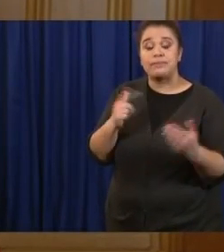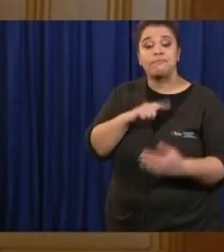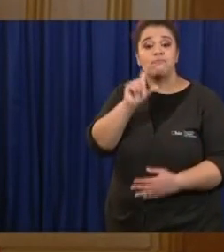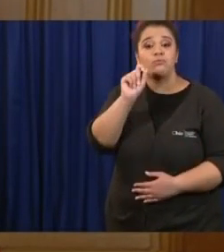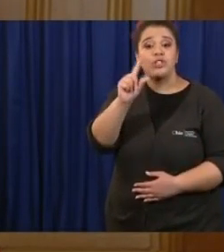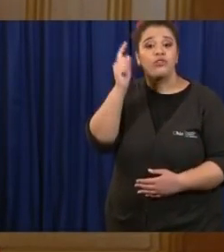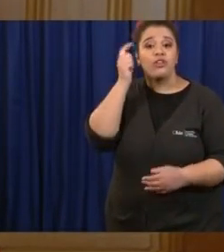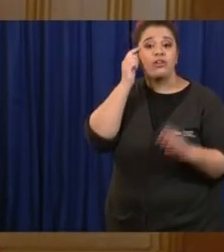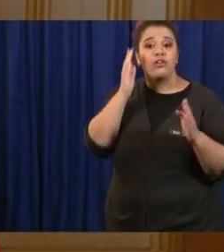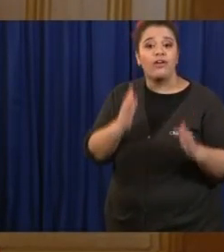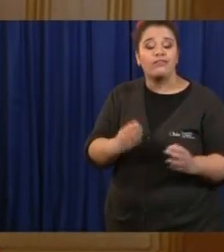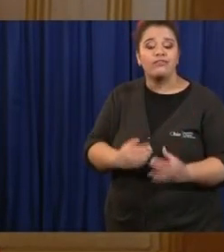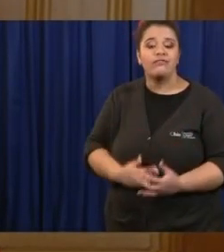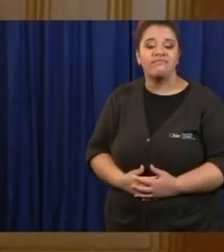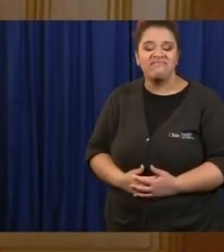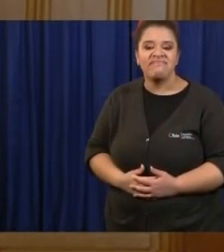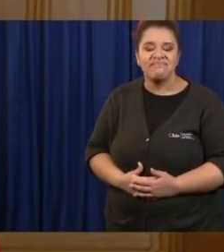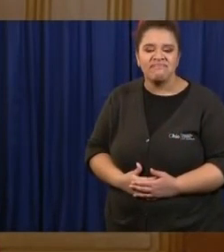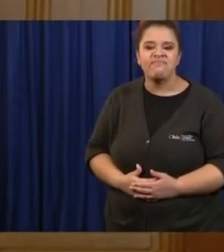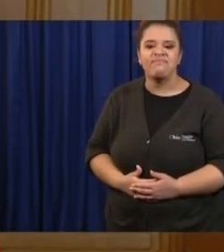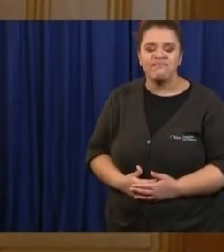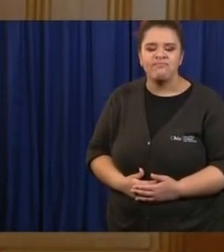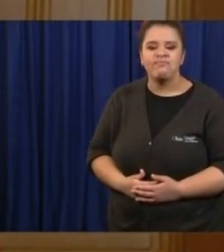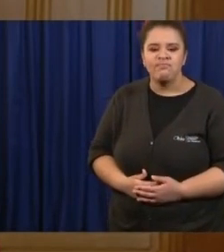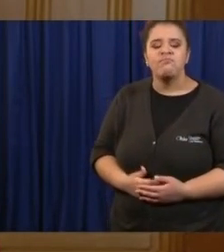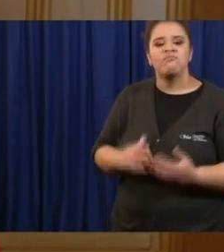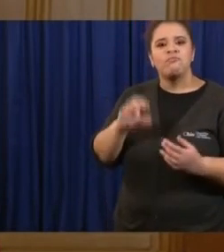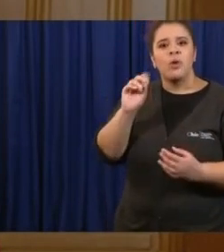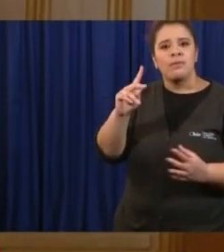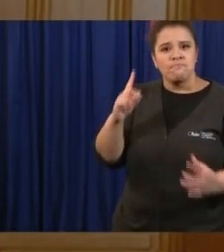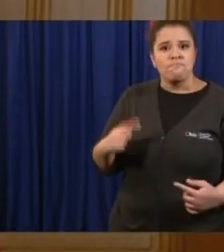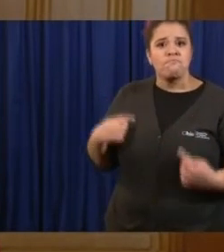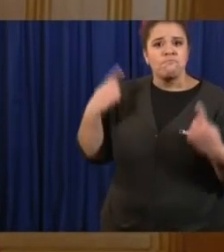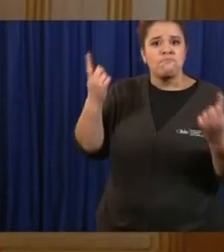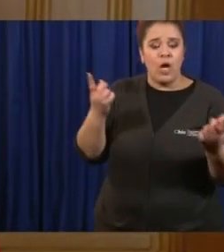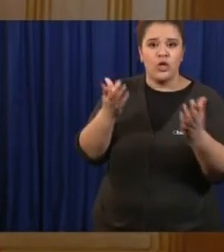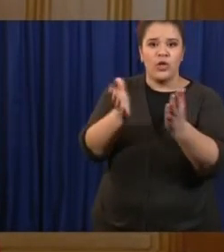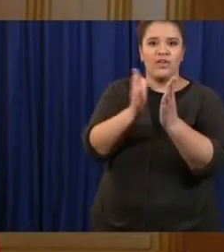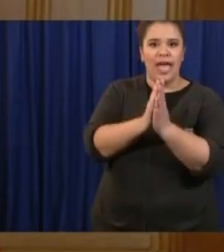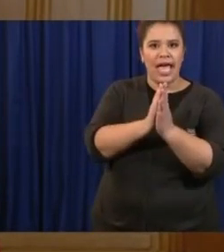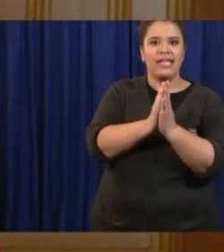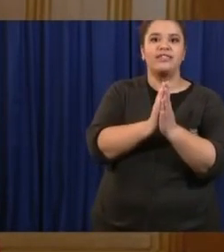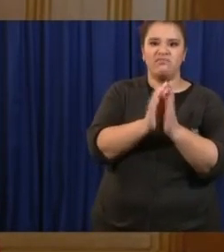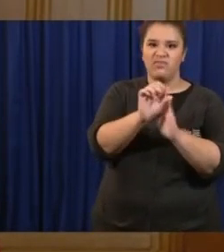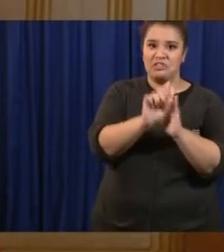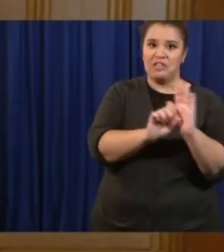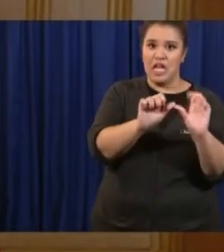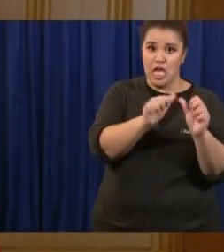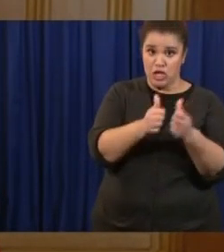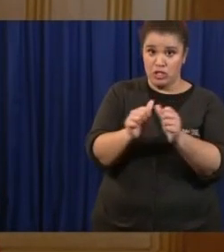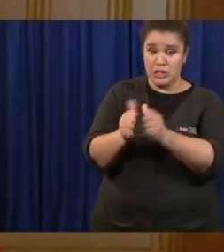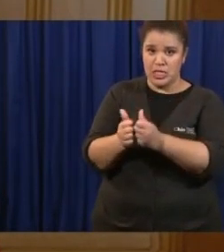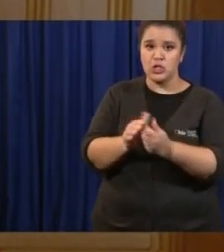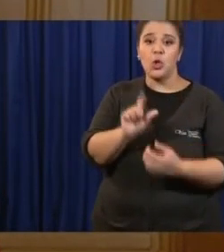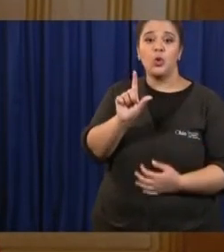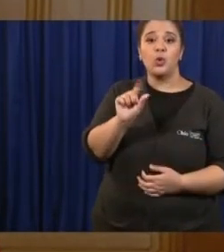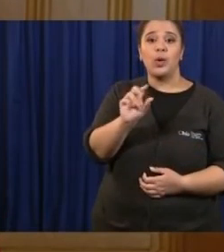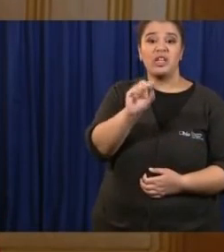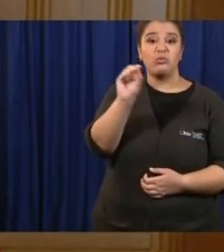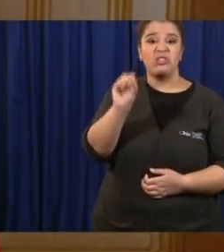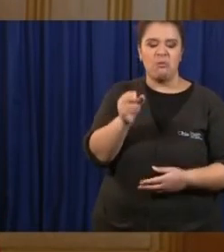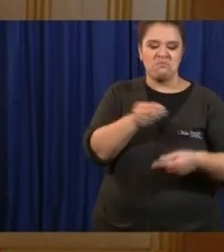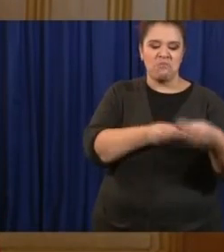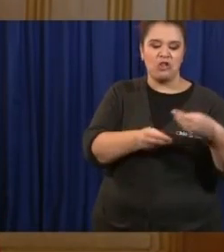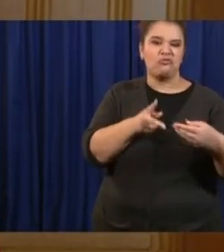So can you just talk about the timeline for, so you've asked all your agencies to come up with 20% budget cut scenarios, and those were due yesterday. Can you talk about